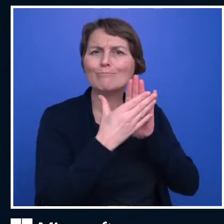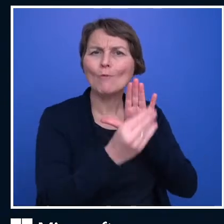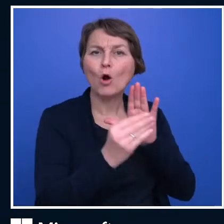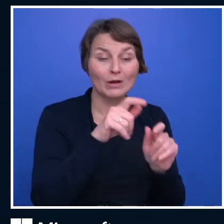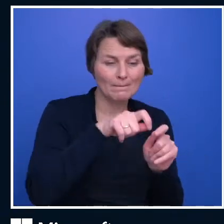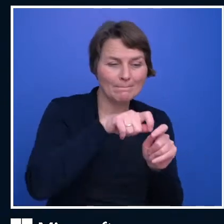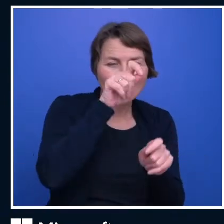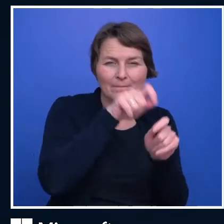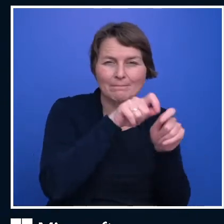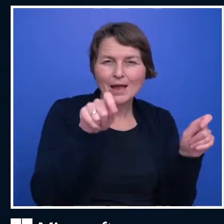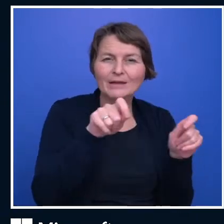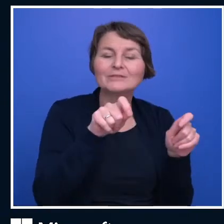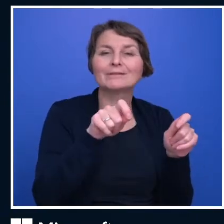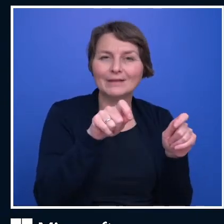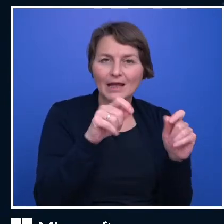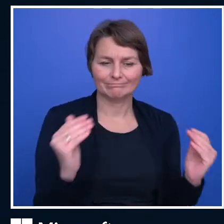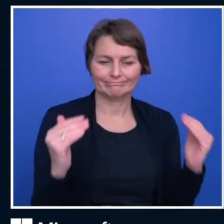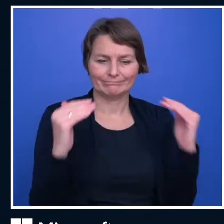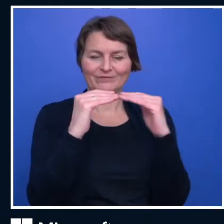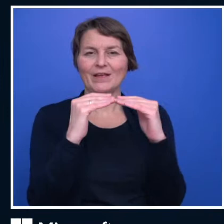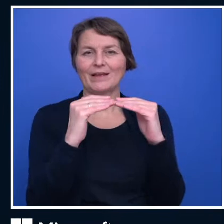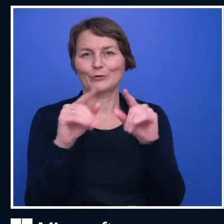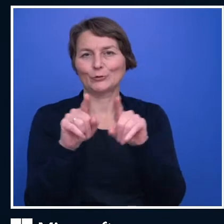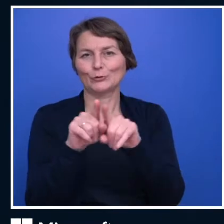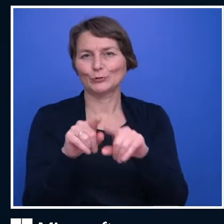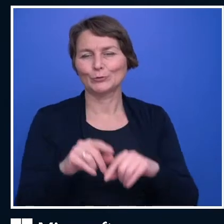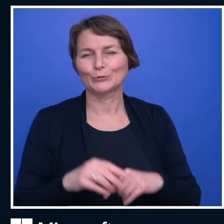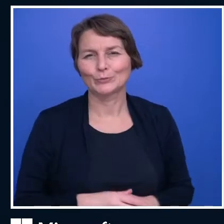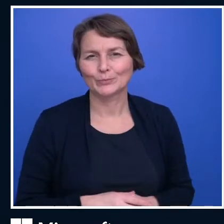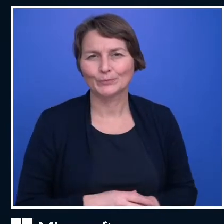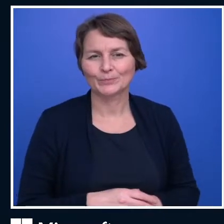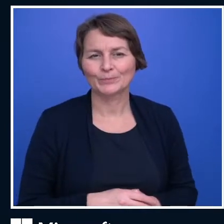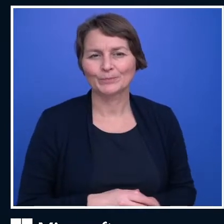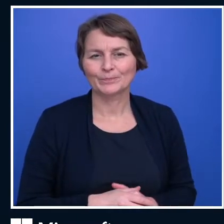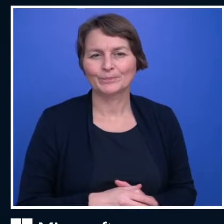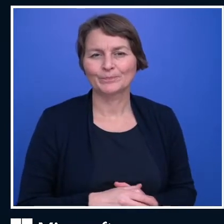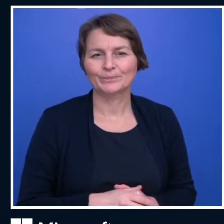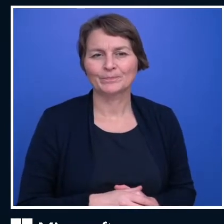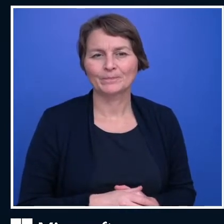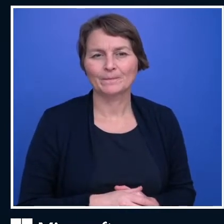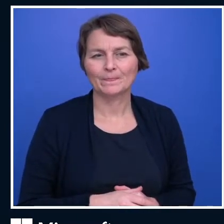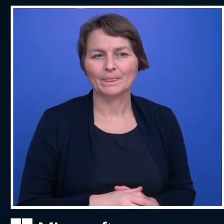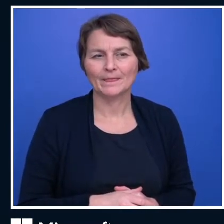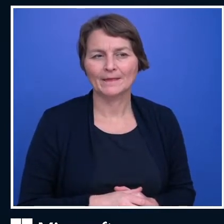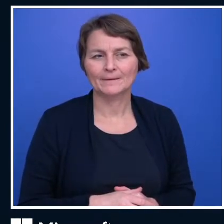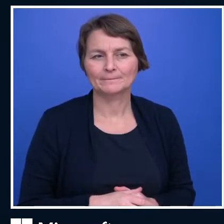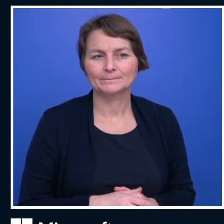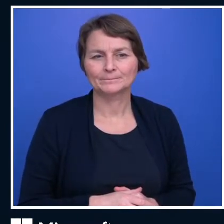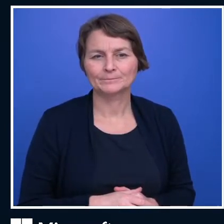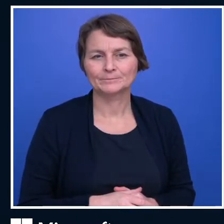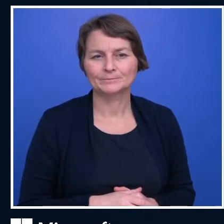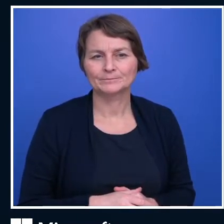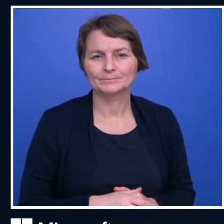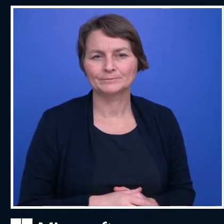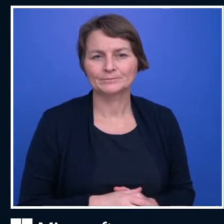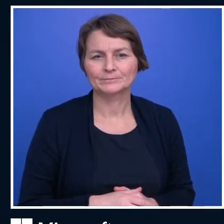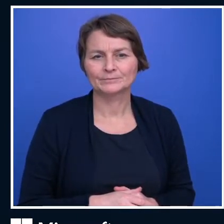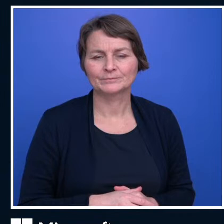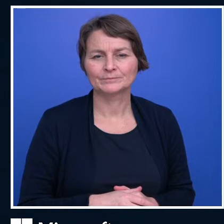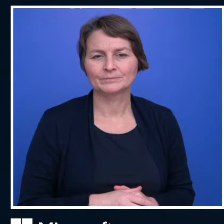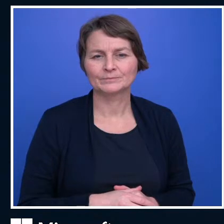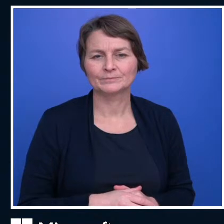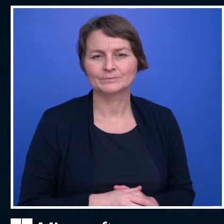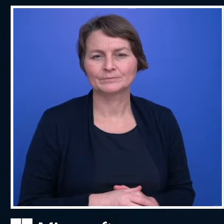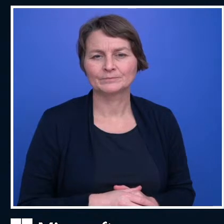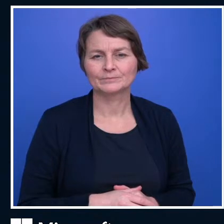for yourself. So first off, I'm saying it is a logistic regression algorithm. So this